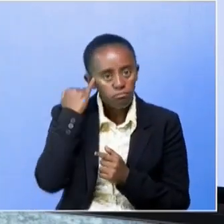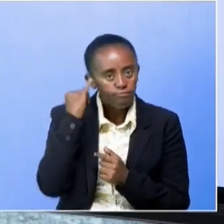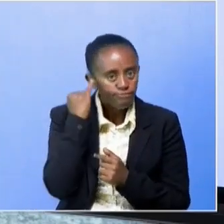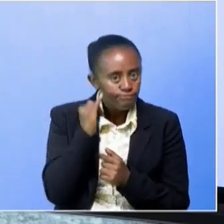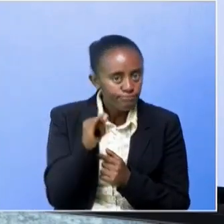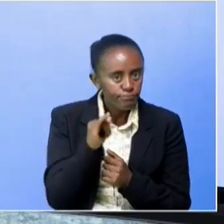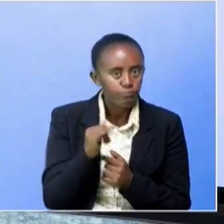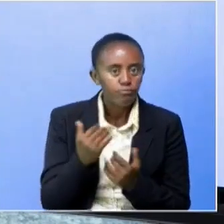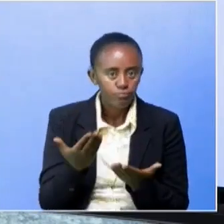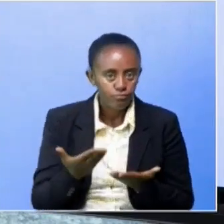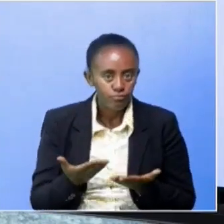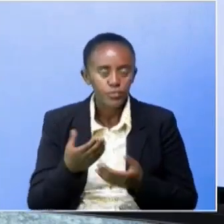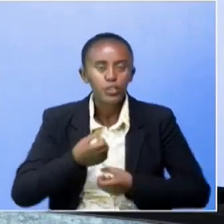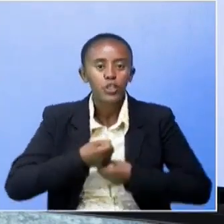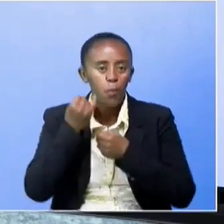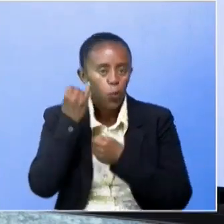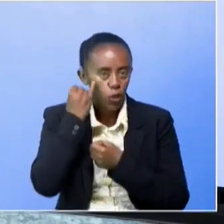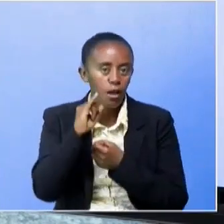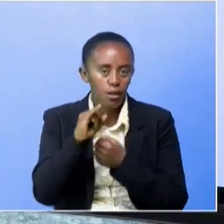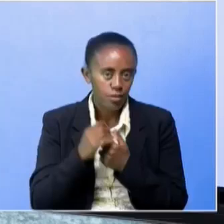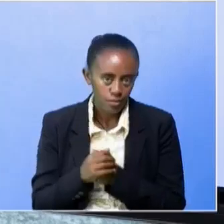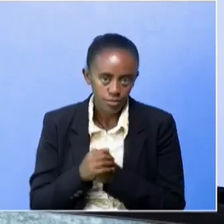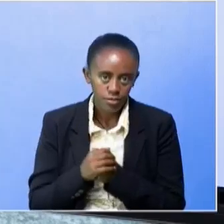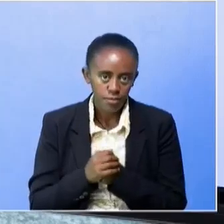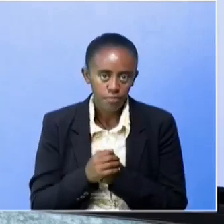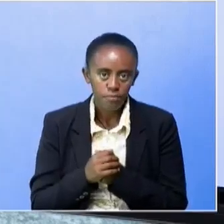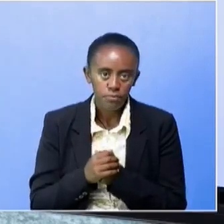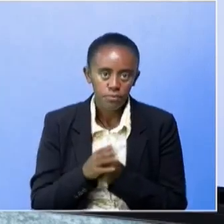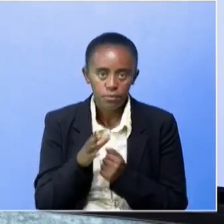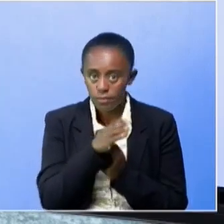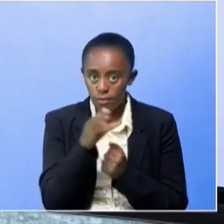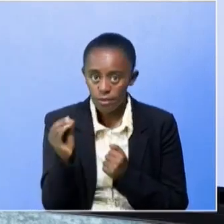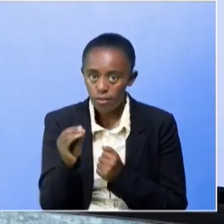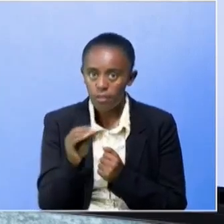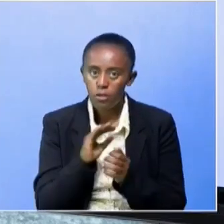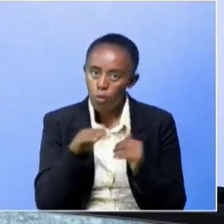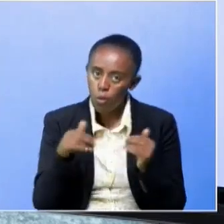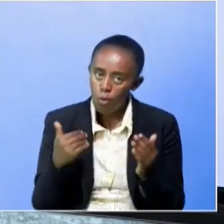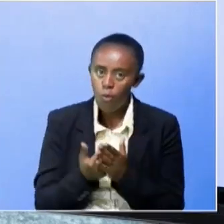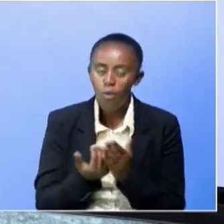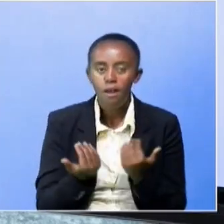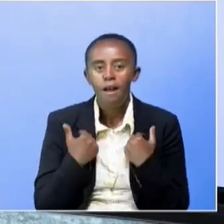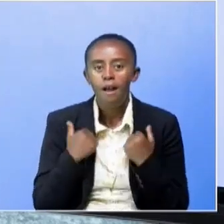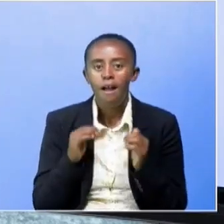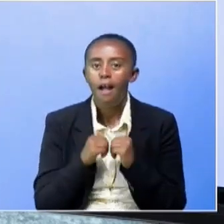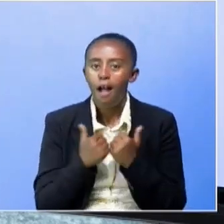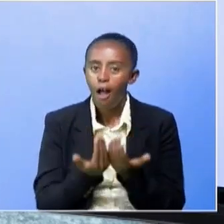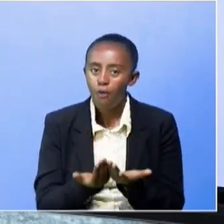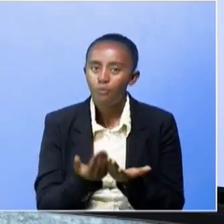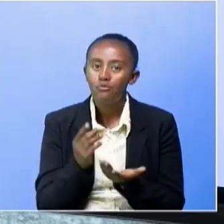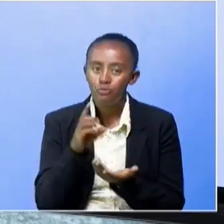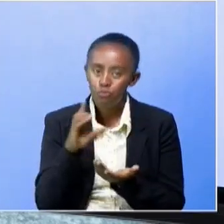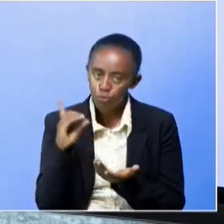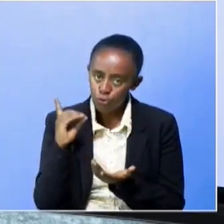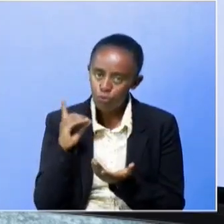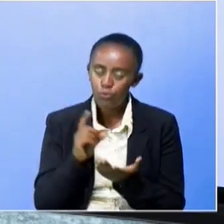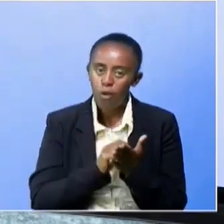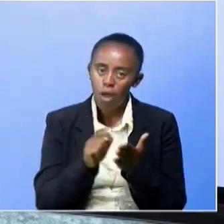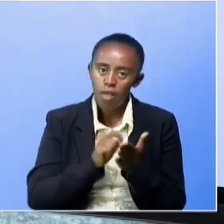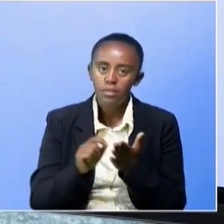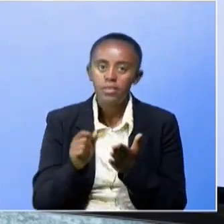it comes to supporting ideas. And that is all about how you could write a